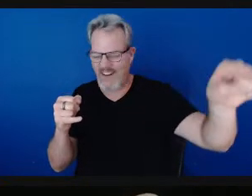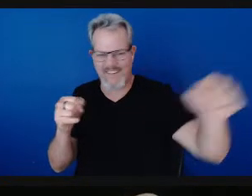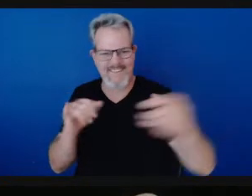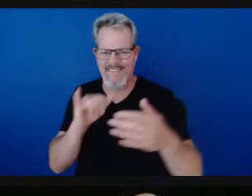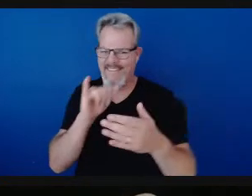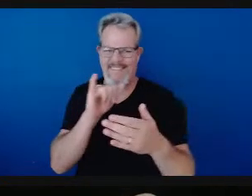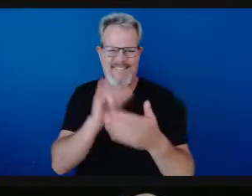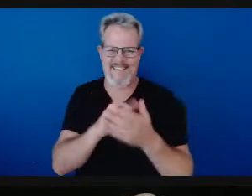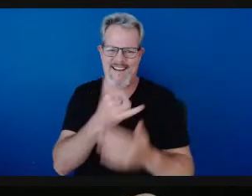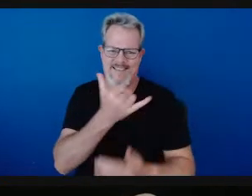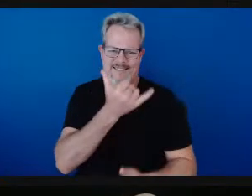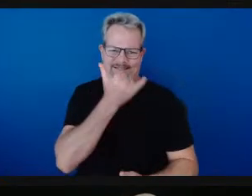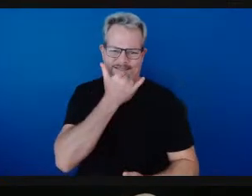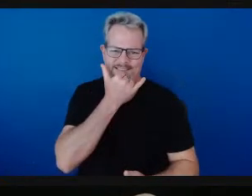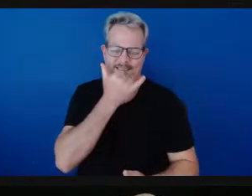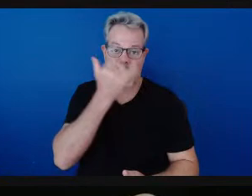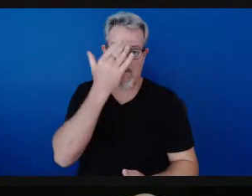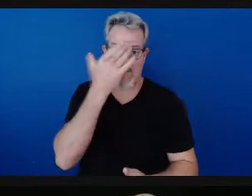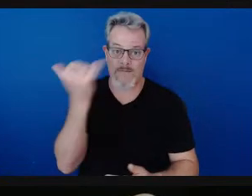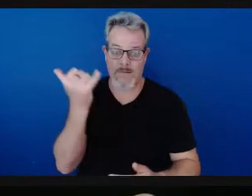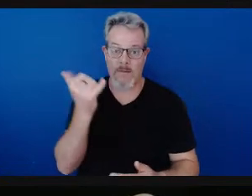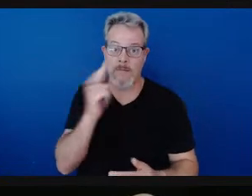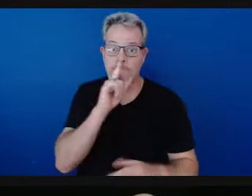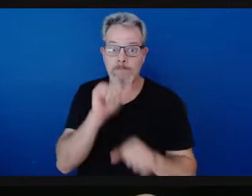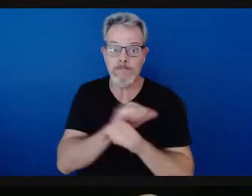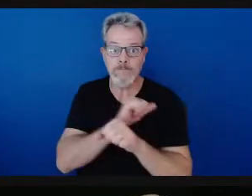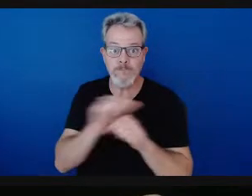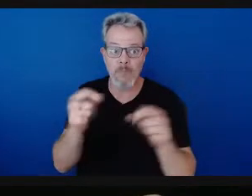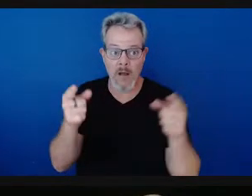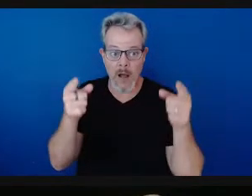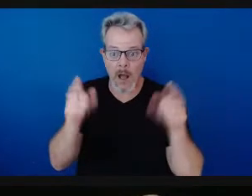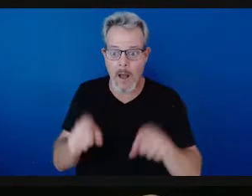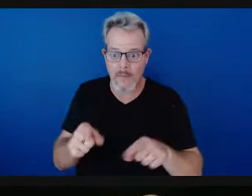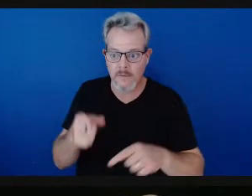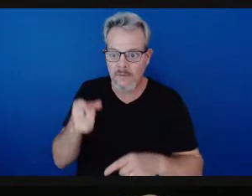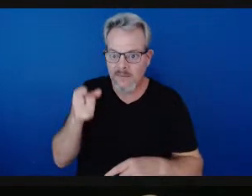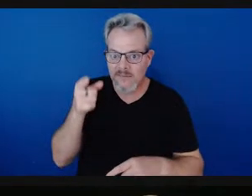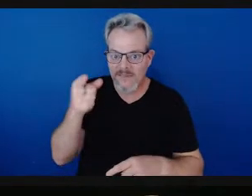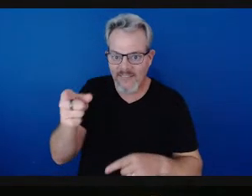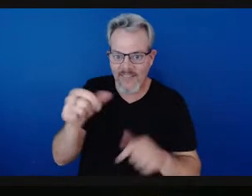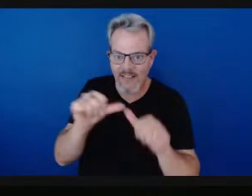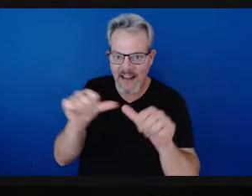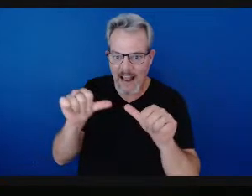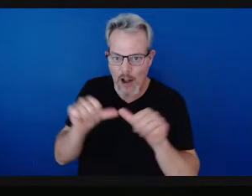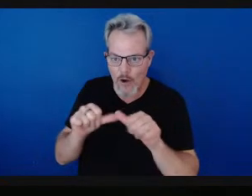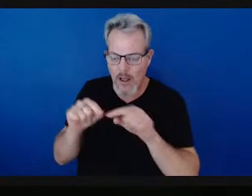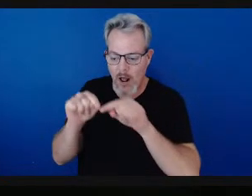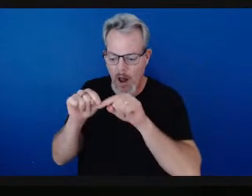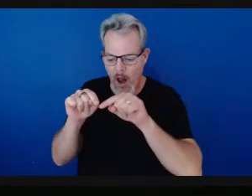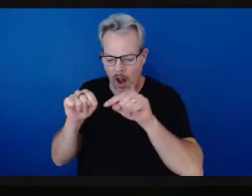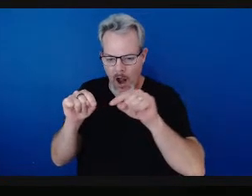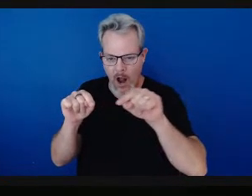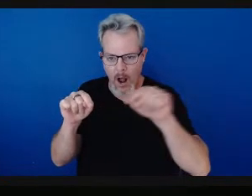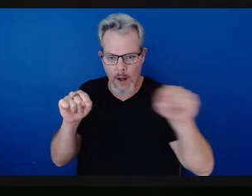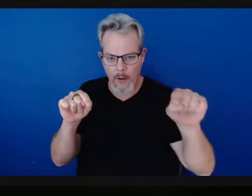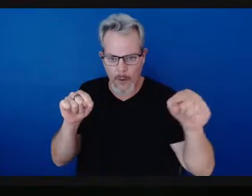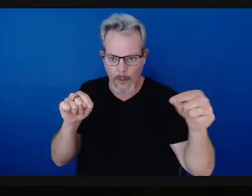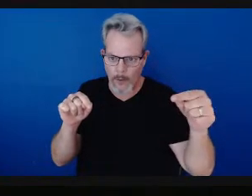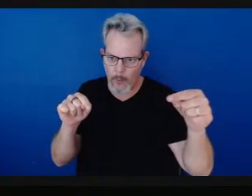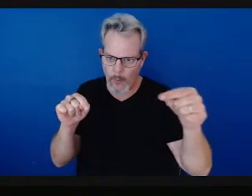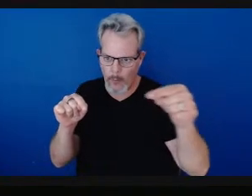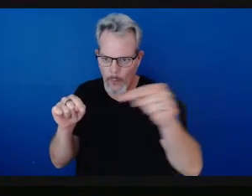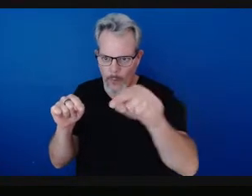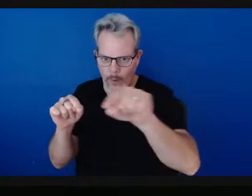because what actually happens is we get to here and we step across and come back like